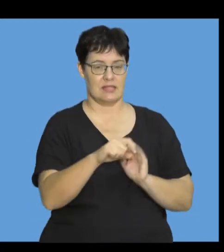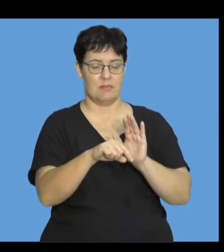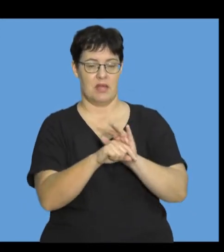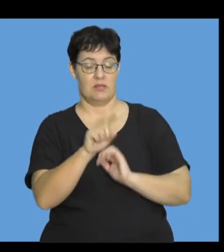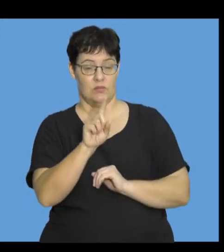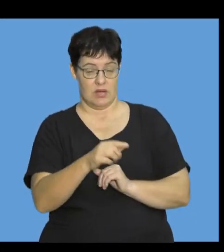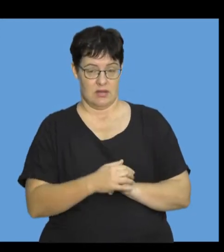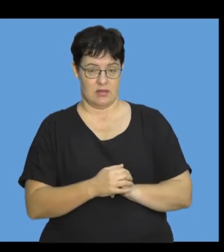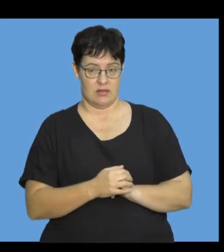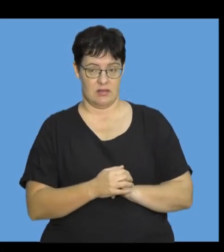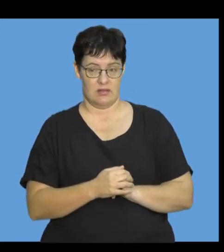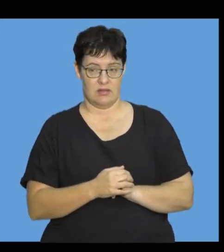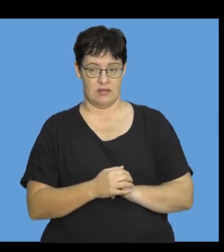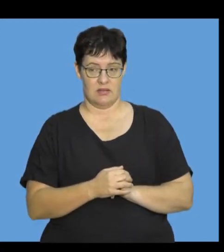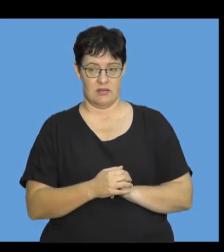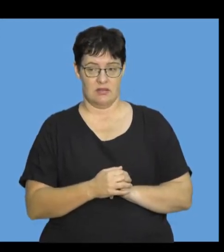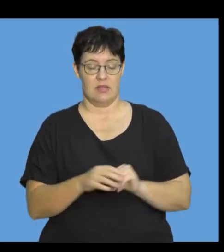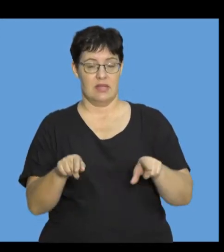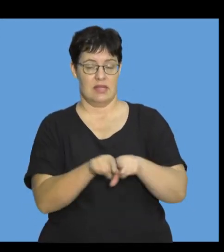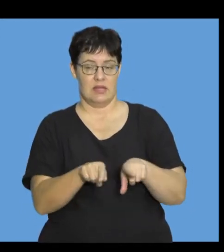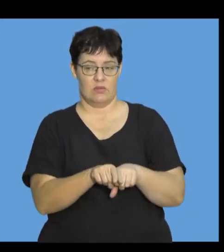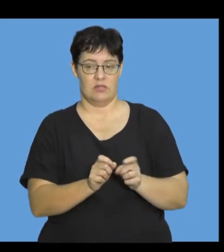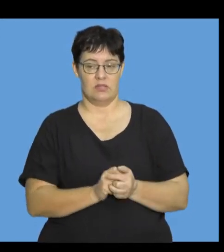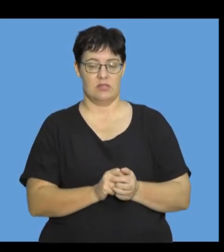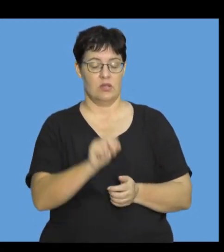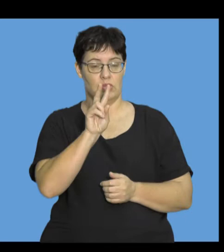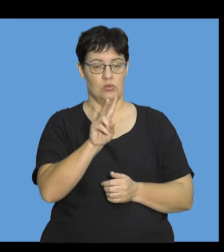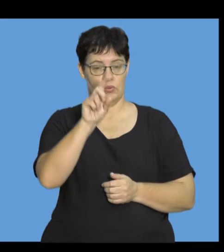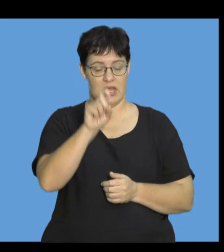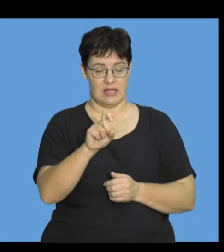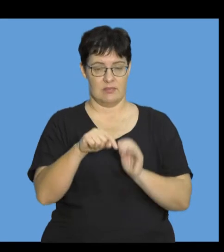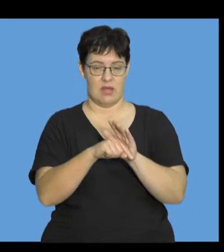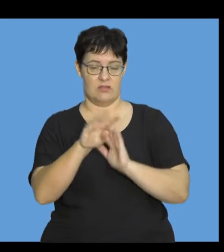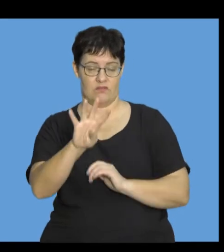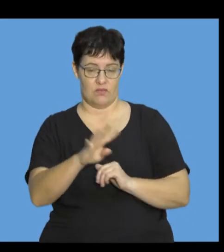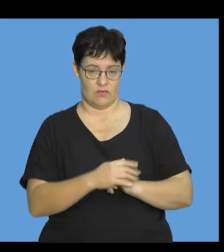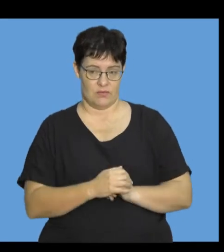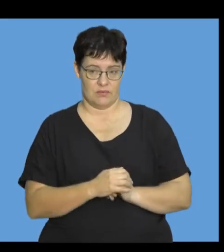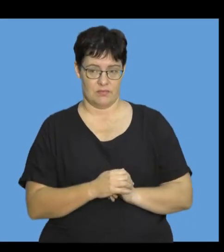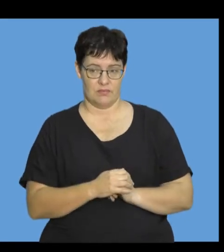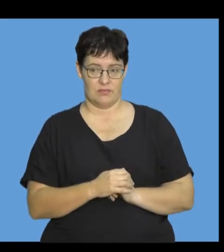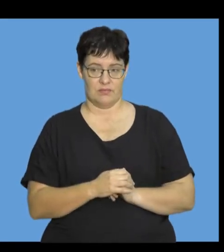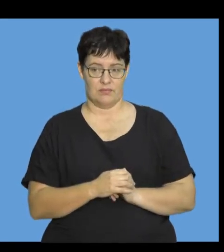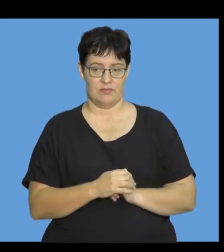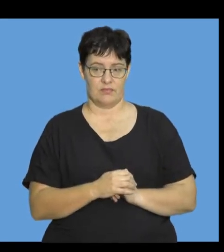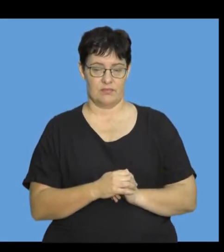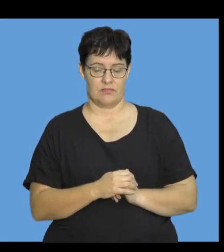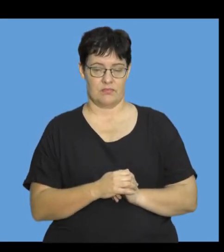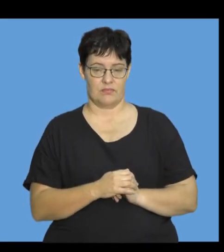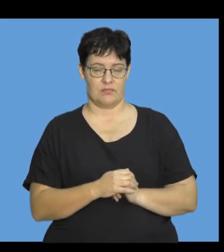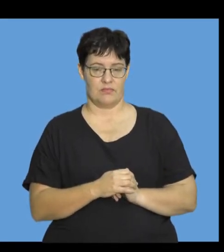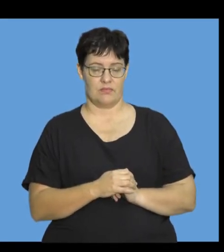minus x minus 1 equal to 2x minus